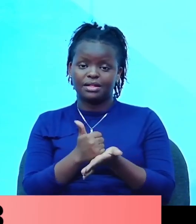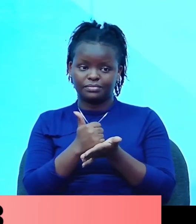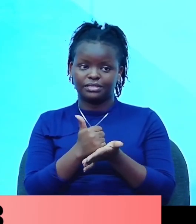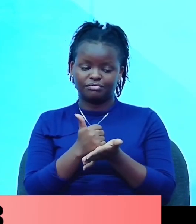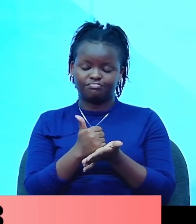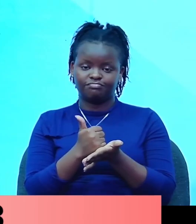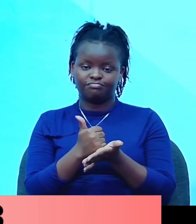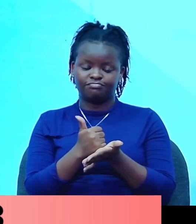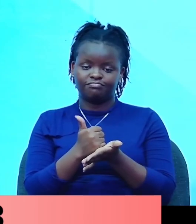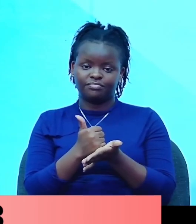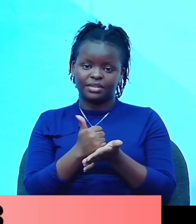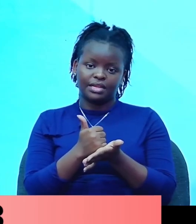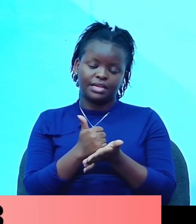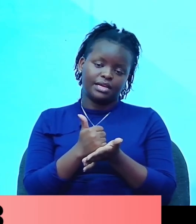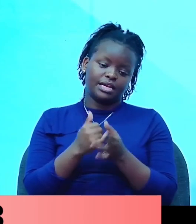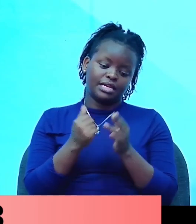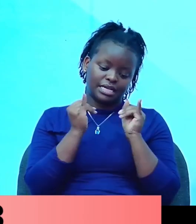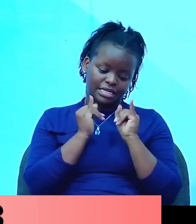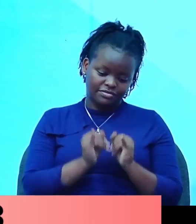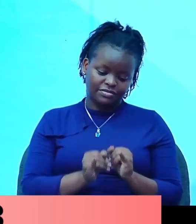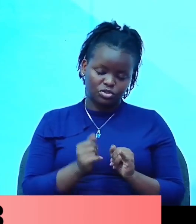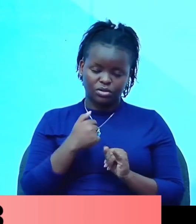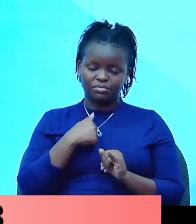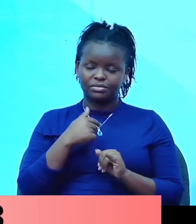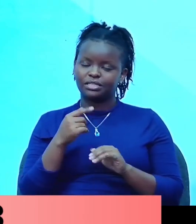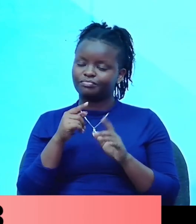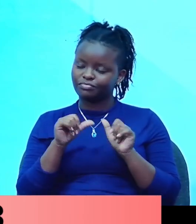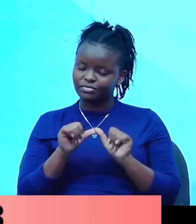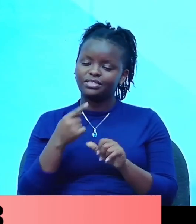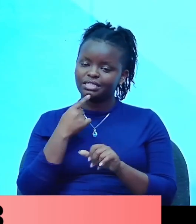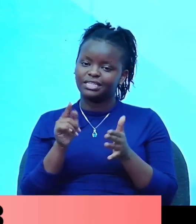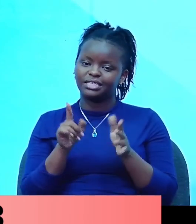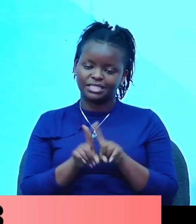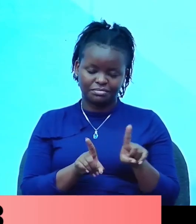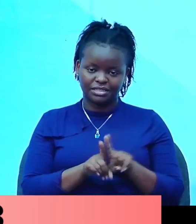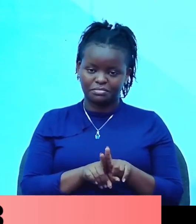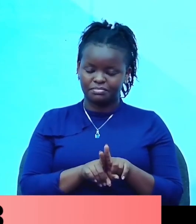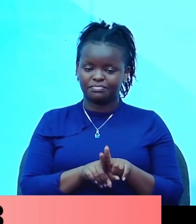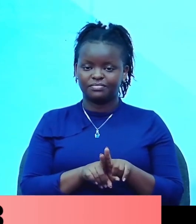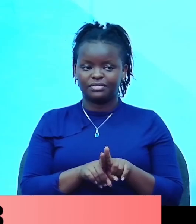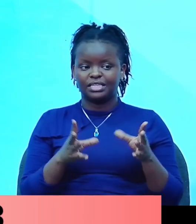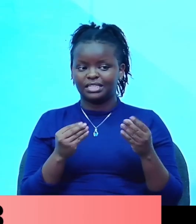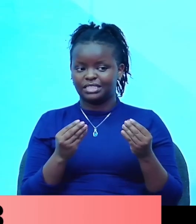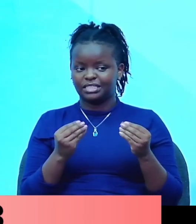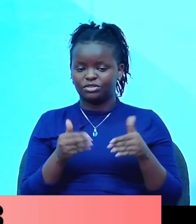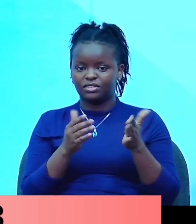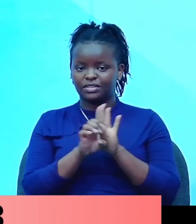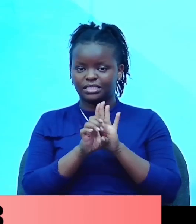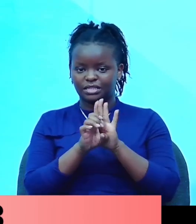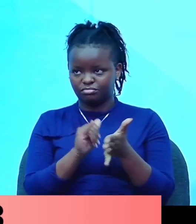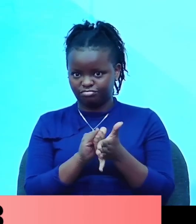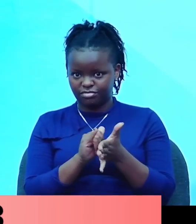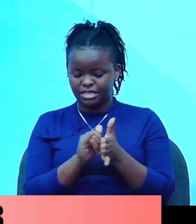as an individual, and I think I'll keep on referencing from an individual perspective because it's easier to give that example. You